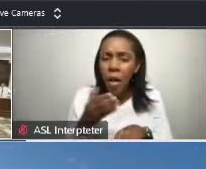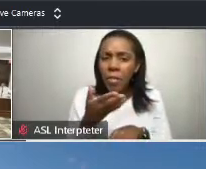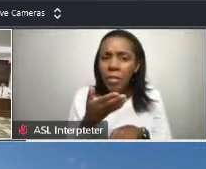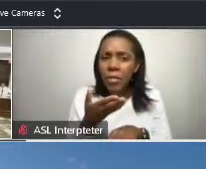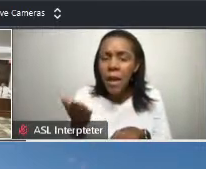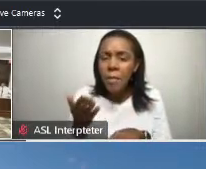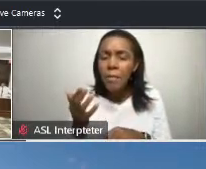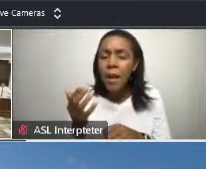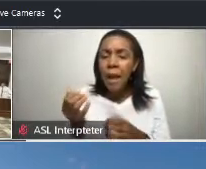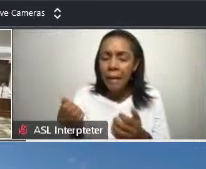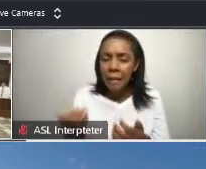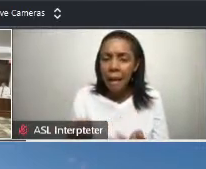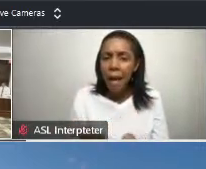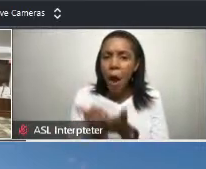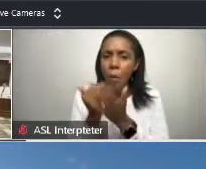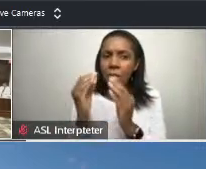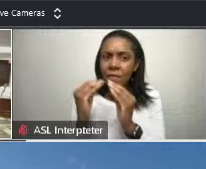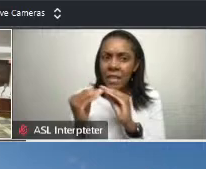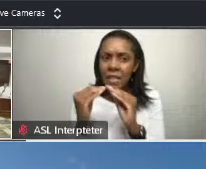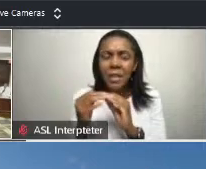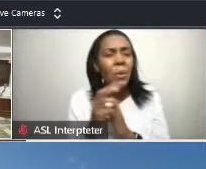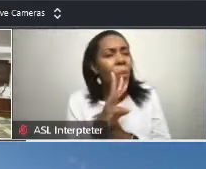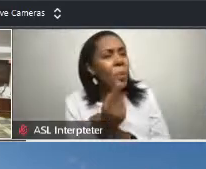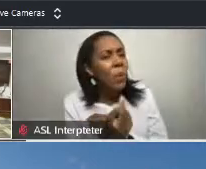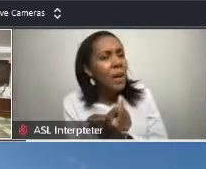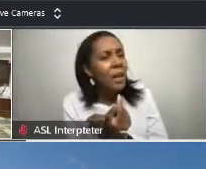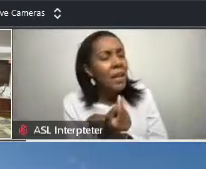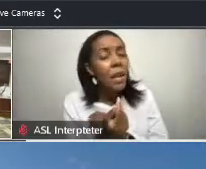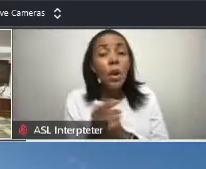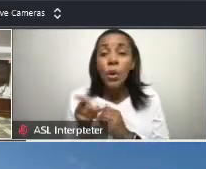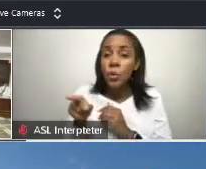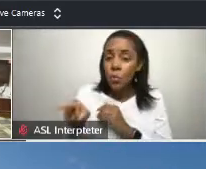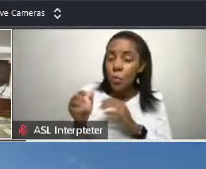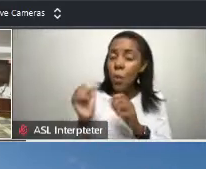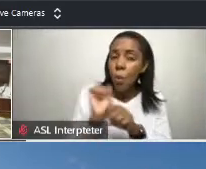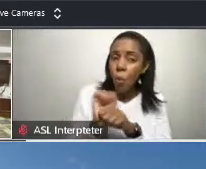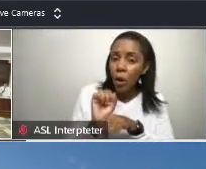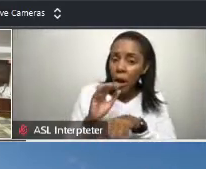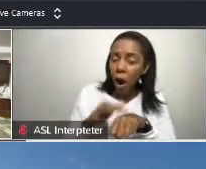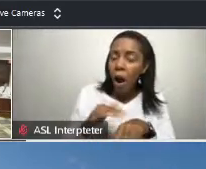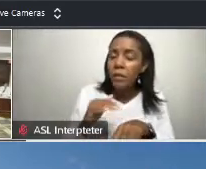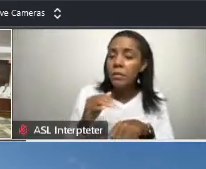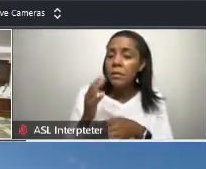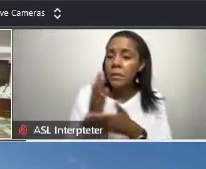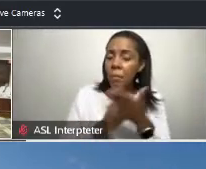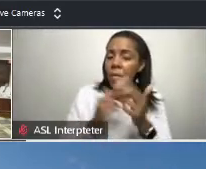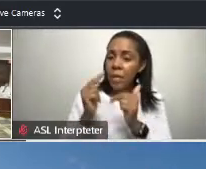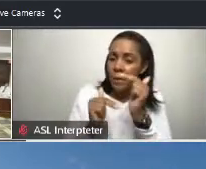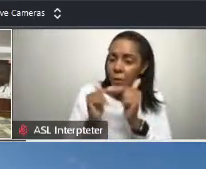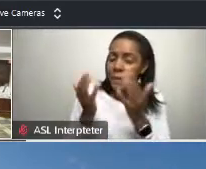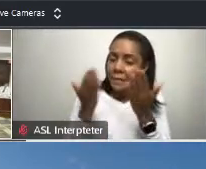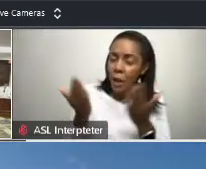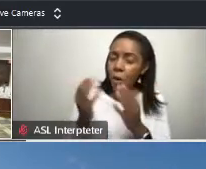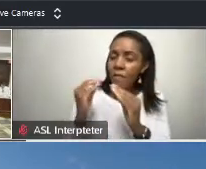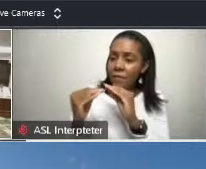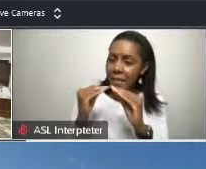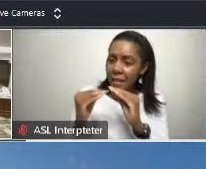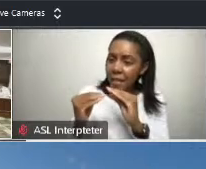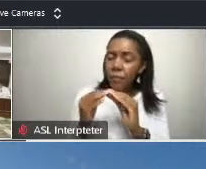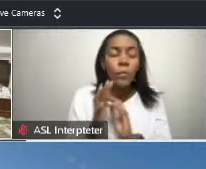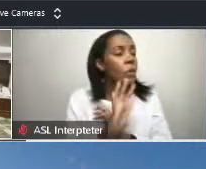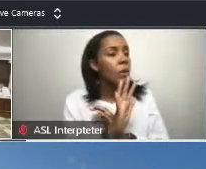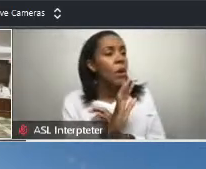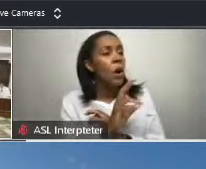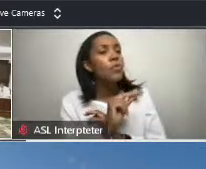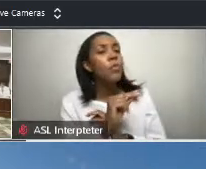up already? That I'd what? You've been working on some of the ones that you've been fixing on already? I haven't been working. I